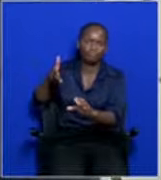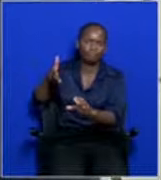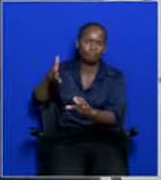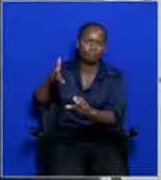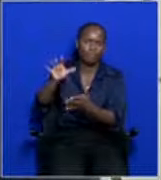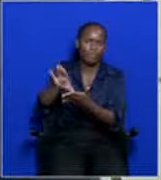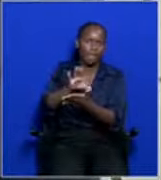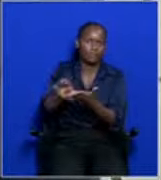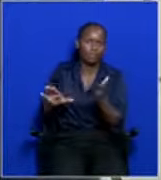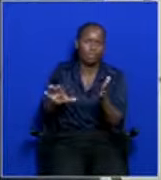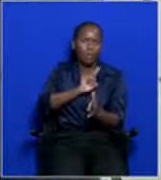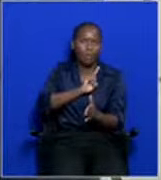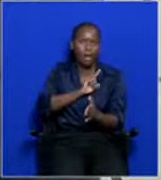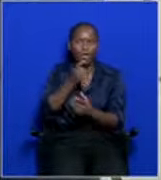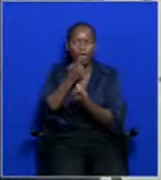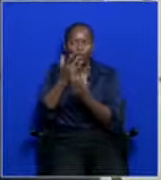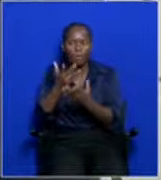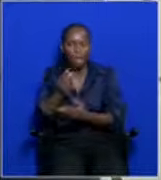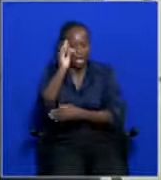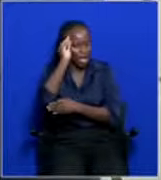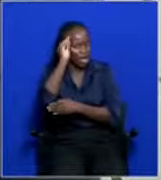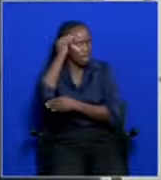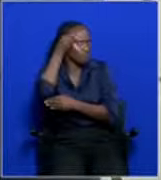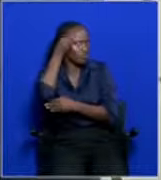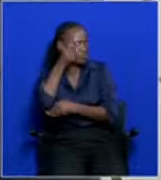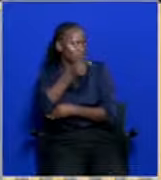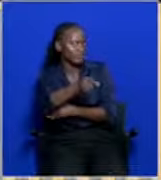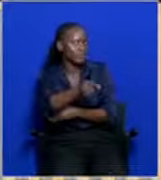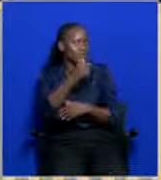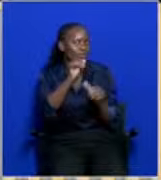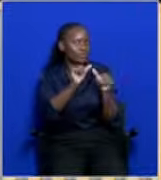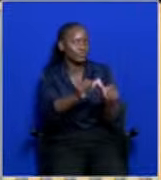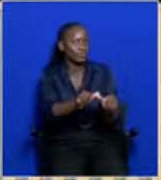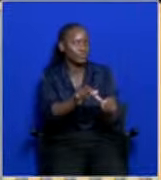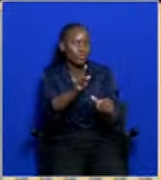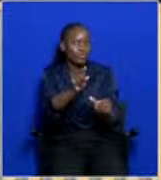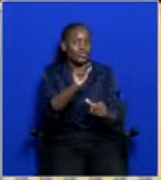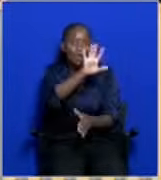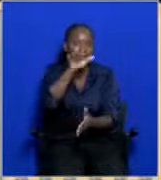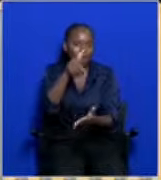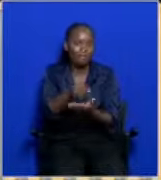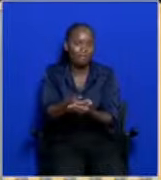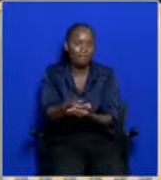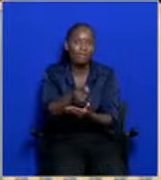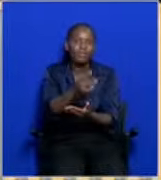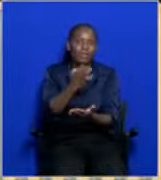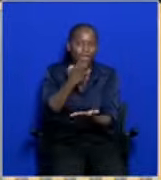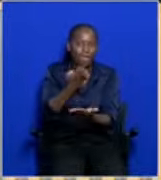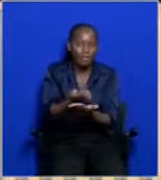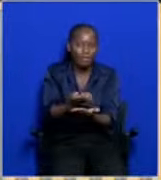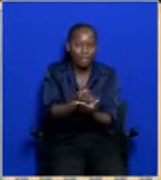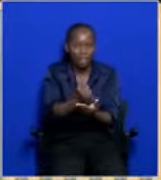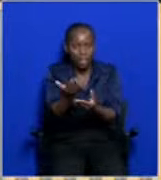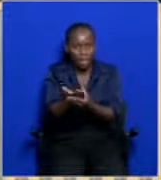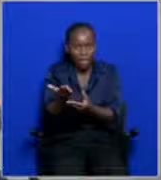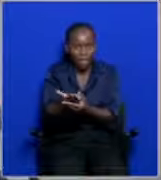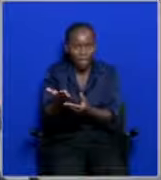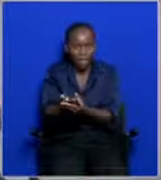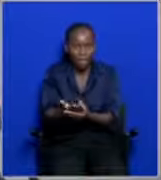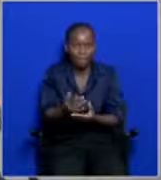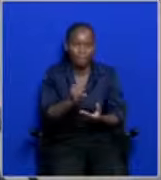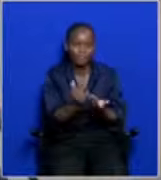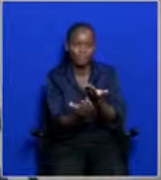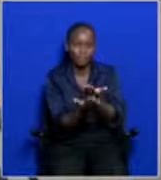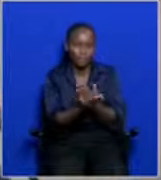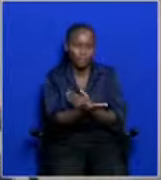court appearances are recorded on Annexa TLM 2. If you could stop there,